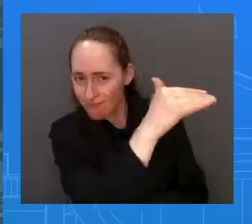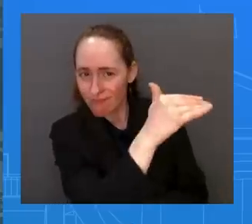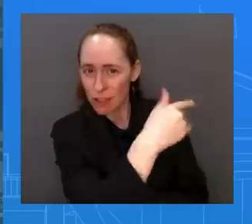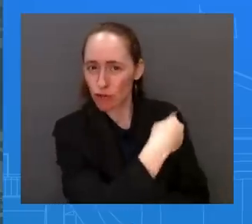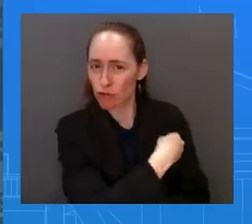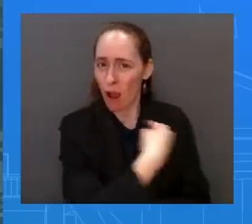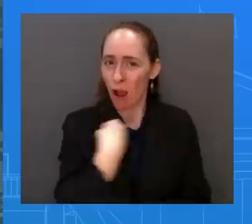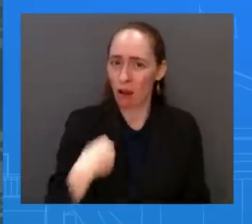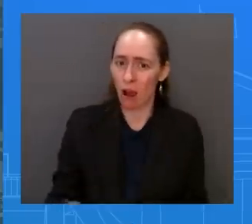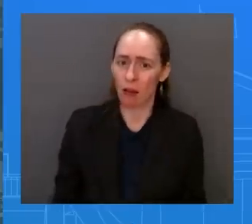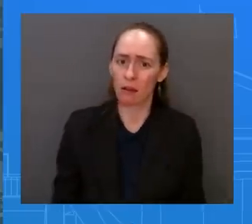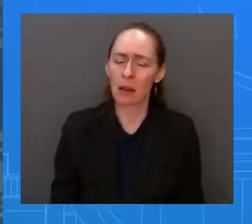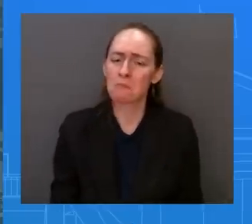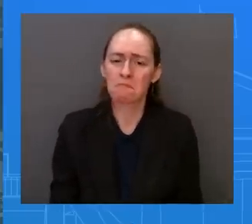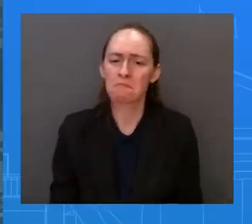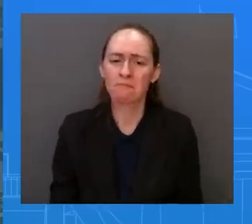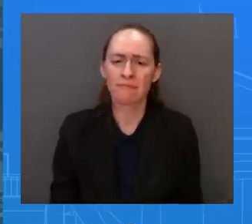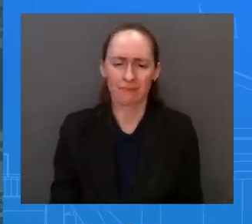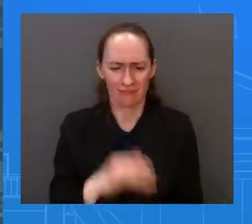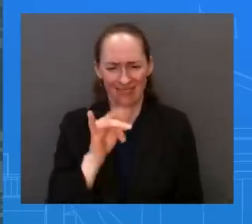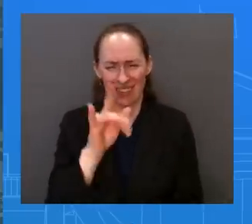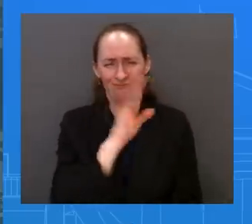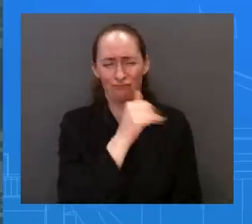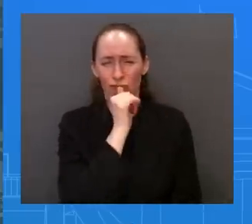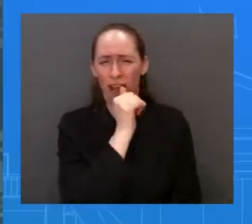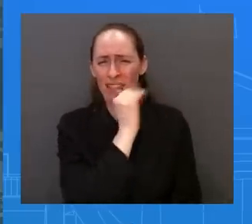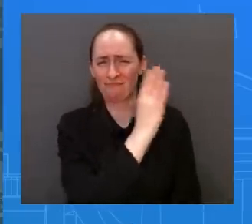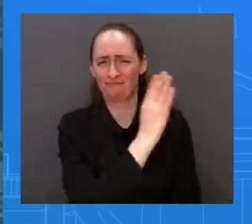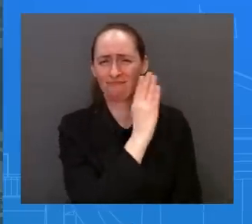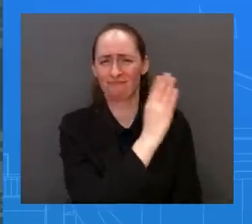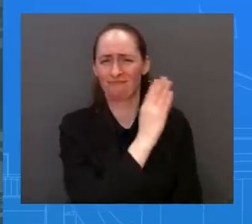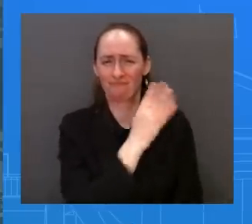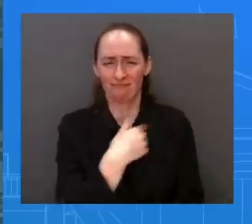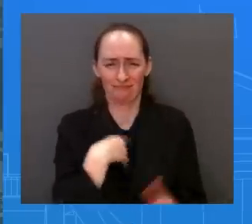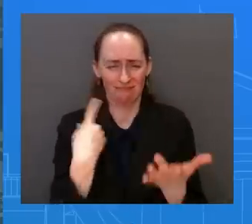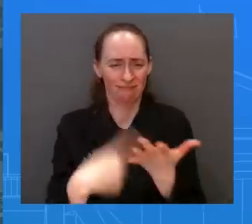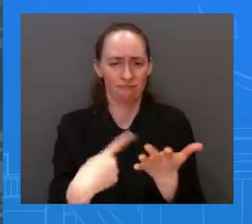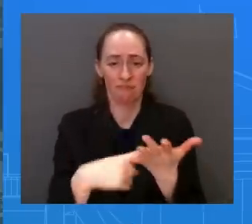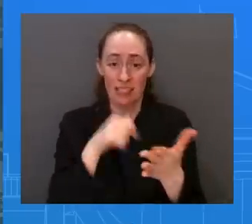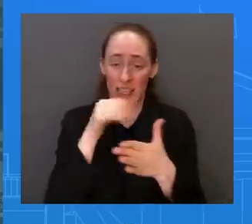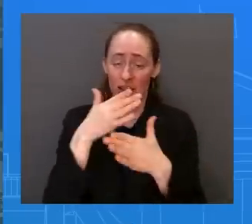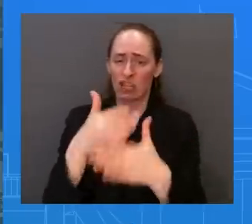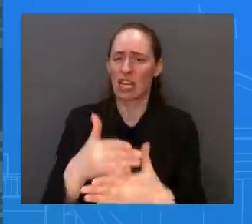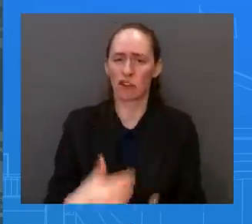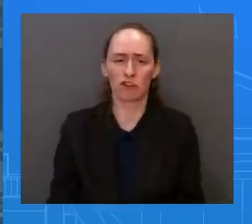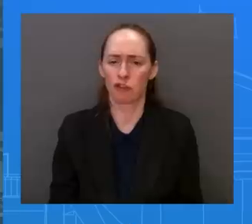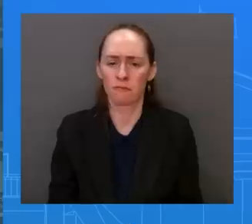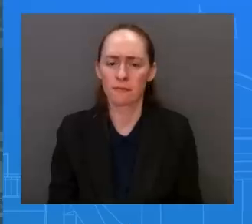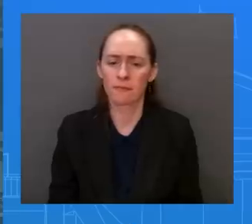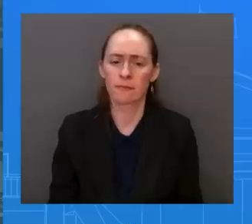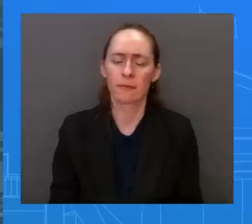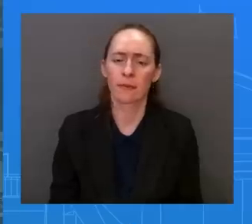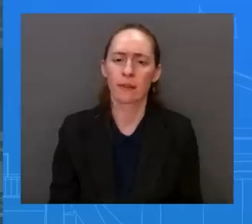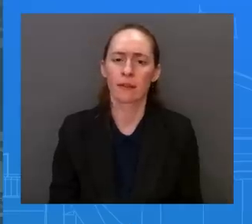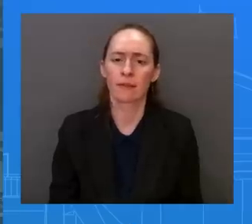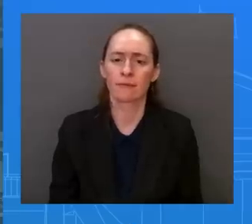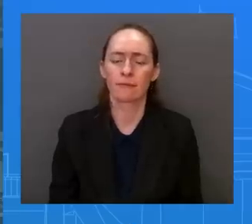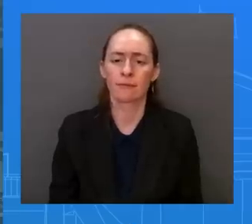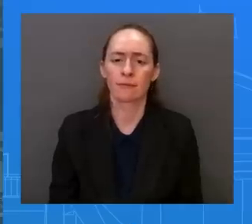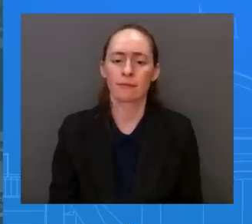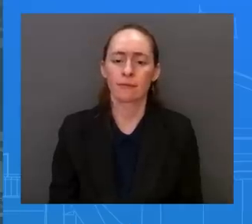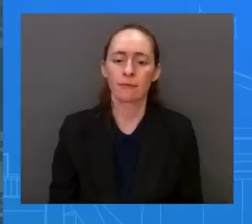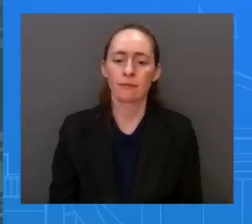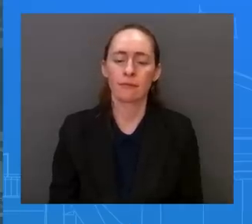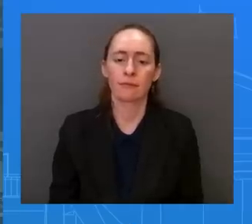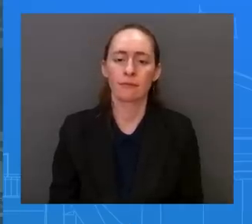private diplomatic conversations we have with China. We're just not going to do that from here. We've been very clear that what China did was indeed a violation of